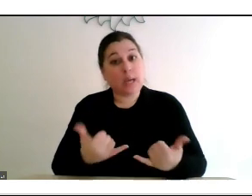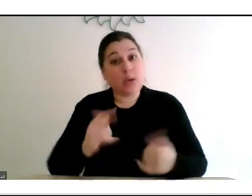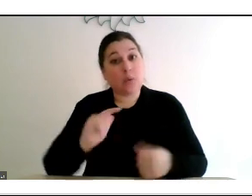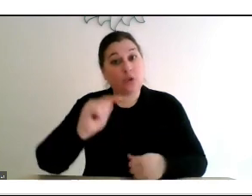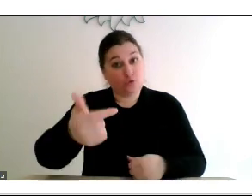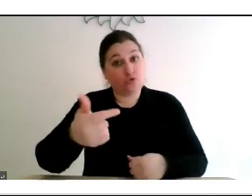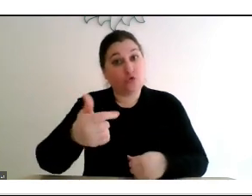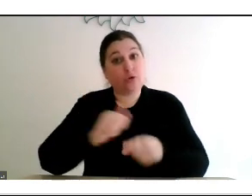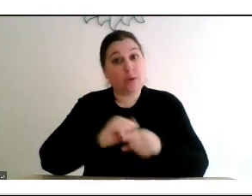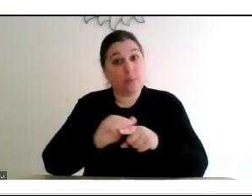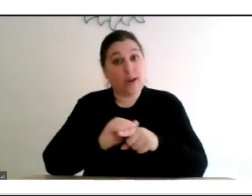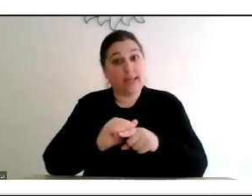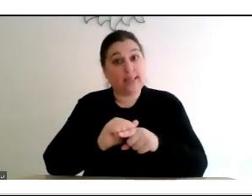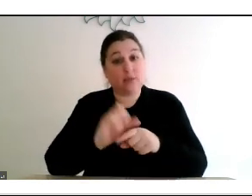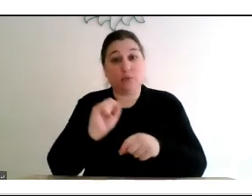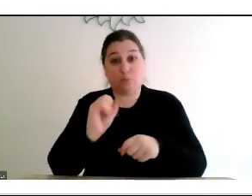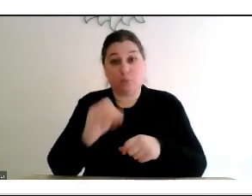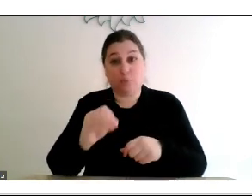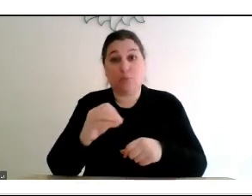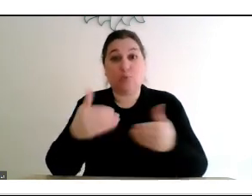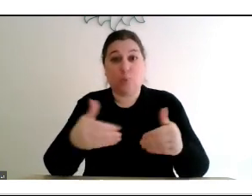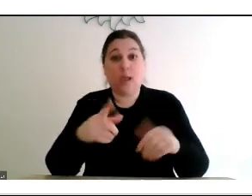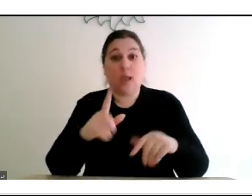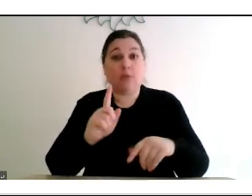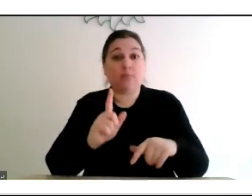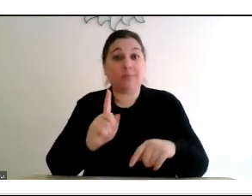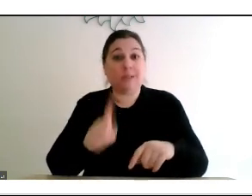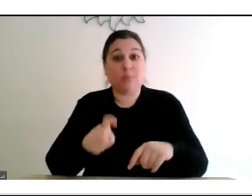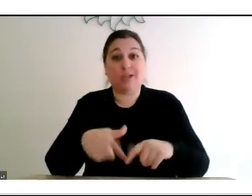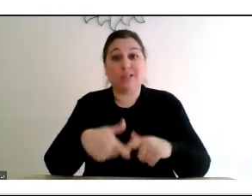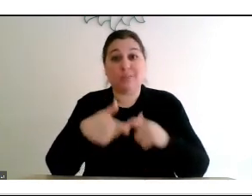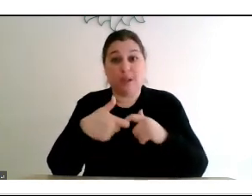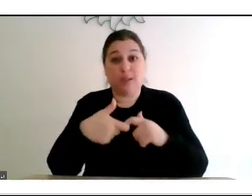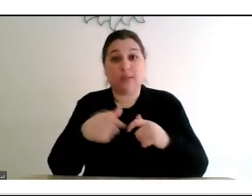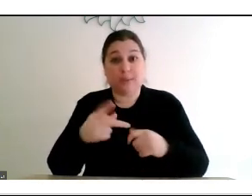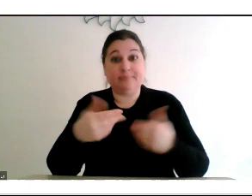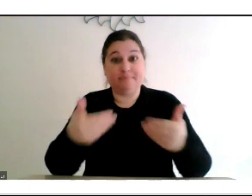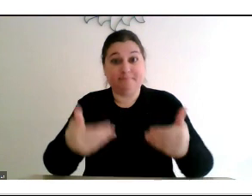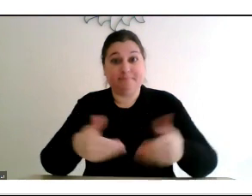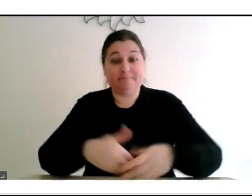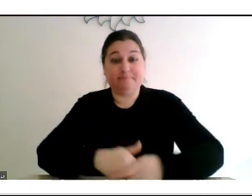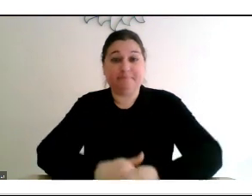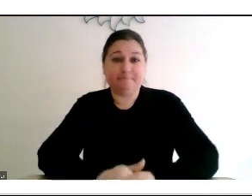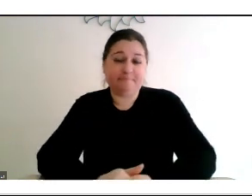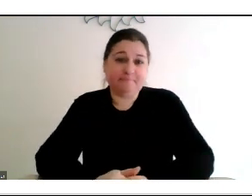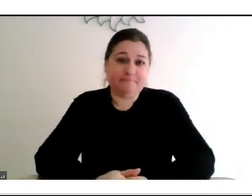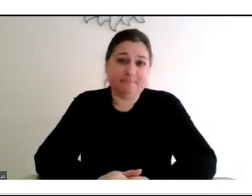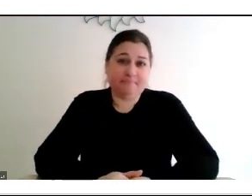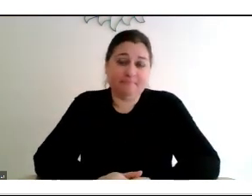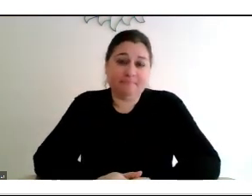All right, go ahead and press pause and try these, and then come back to check your work. Go ahead.